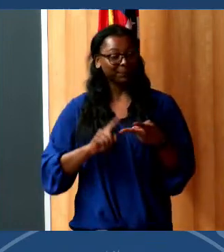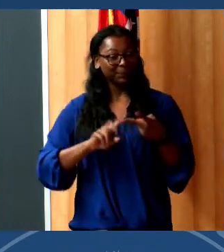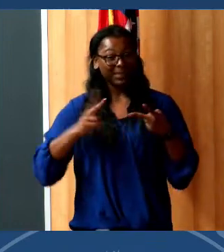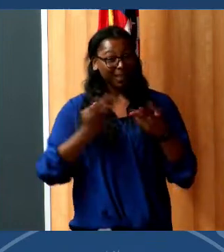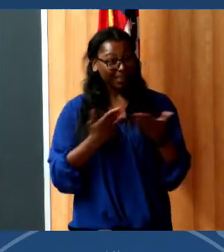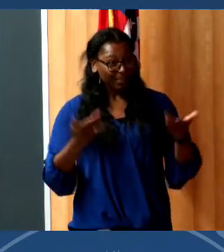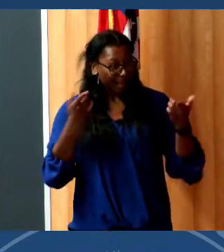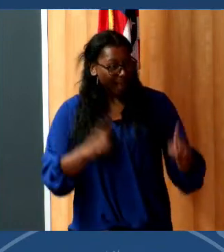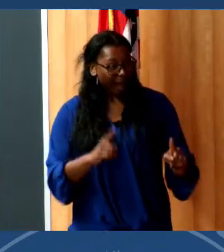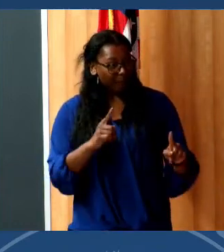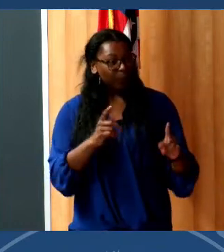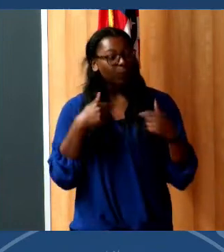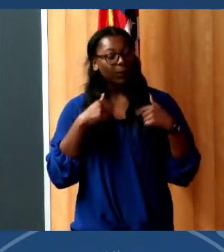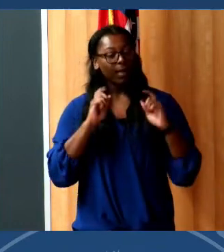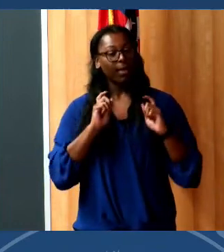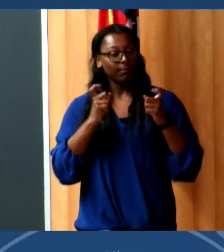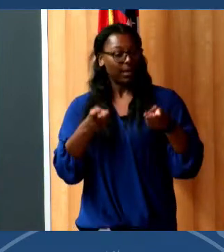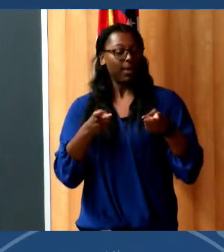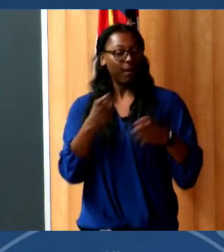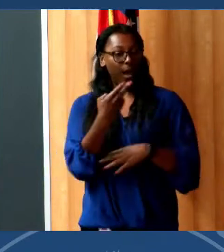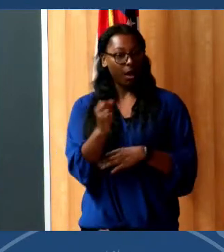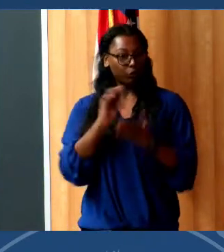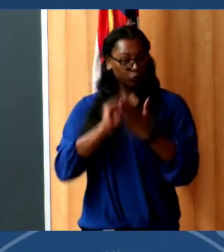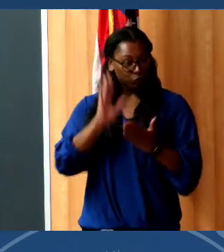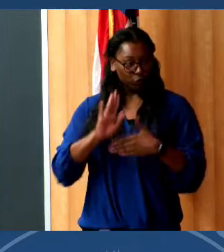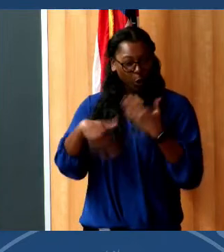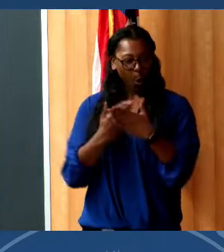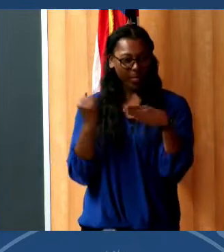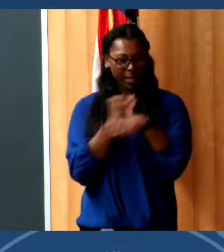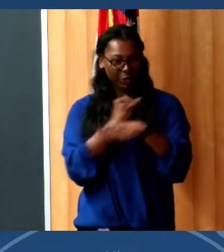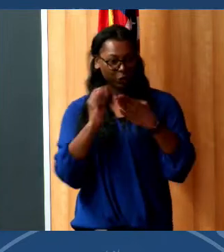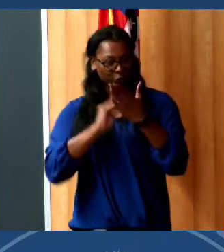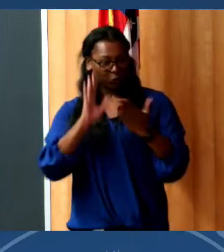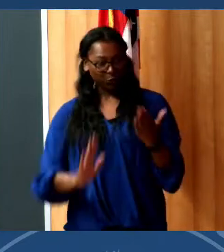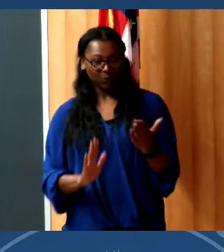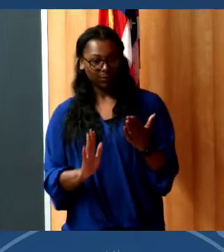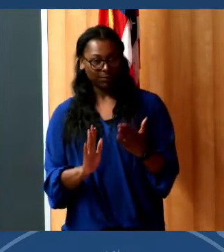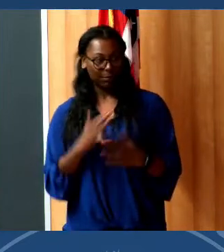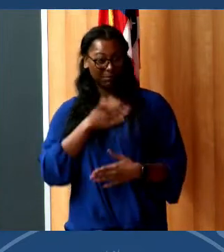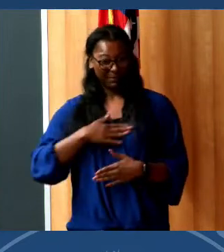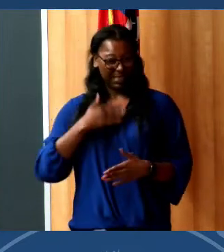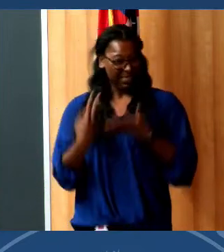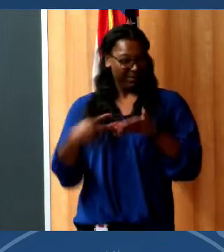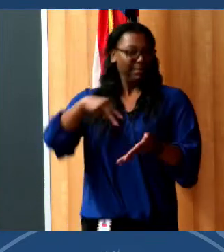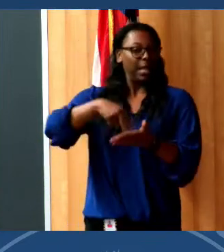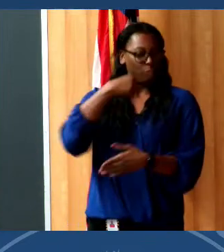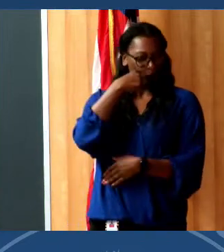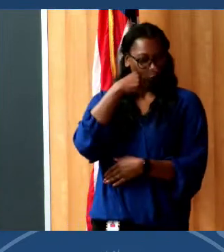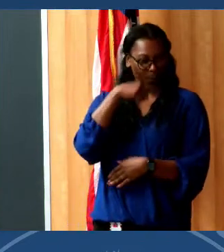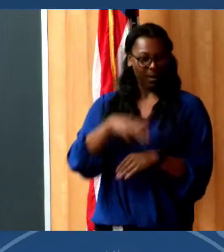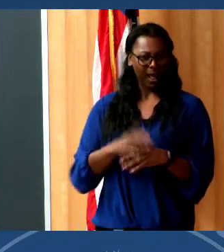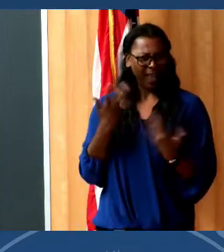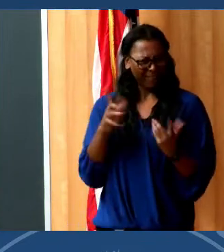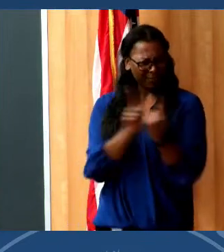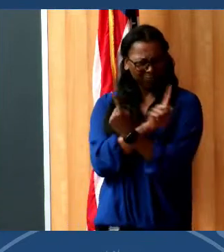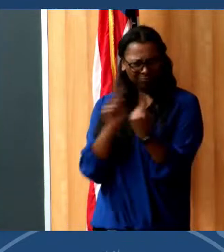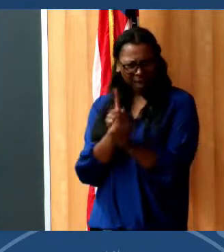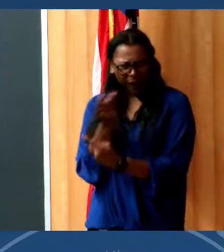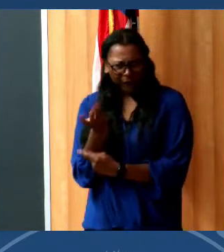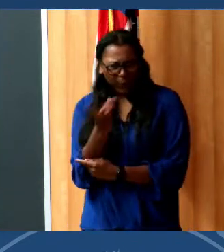we gave high school students and all the fellows, and I'm going to ask all the fellows to stand up. I met several of